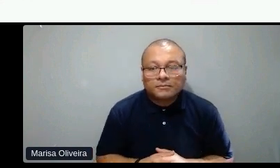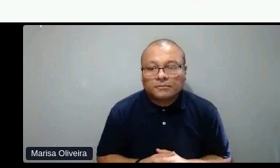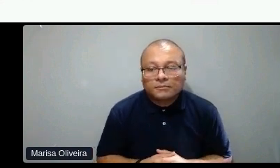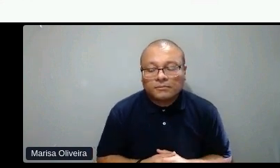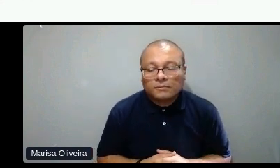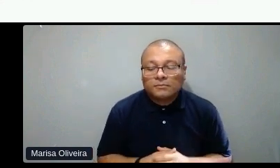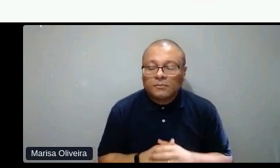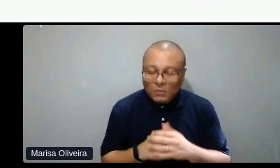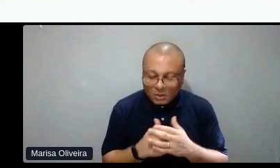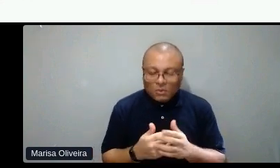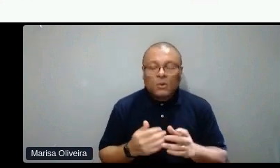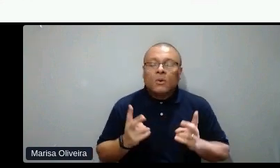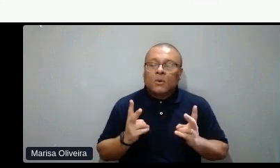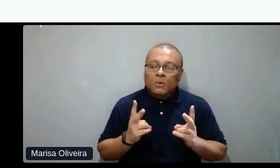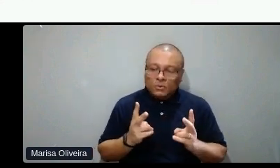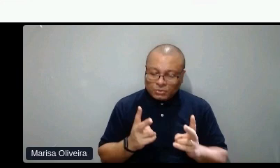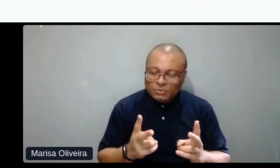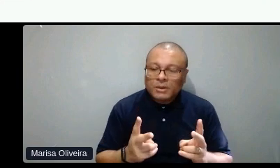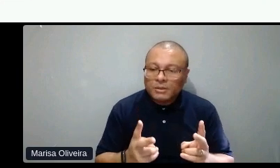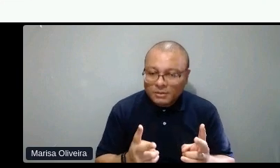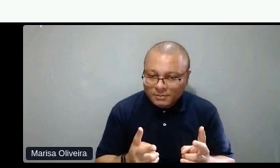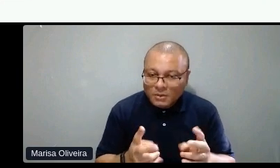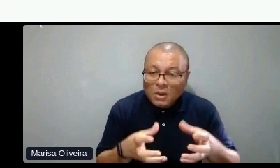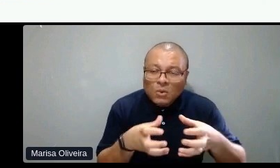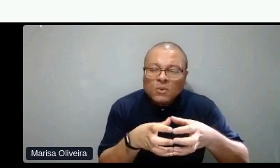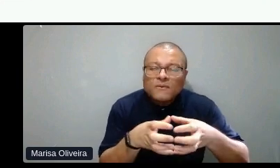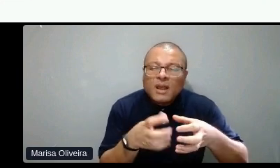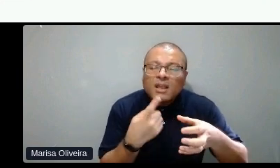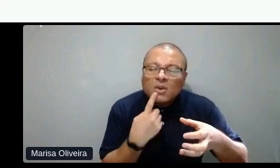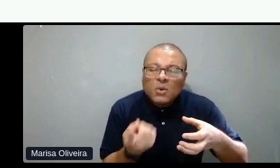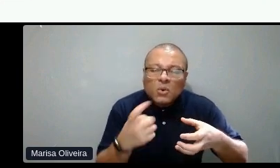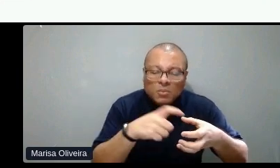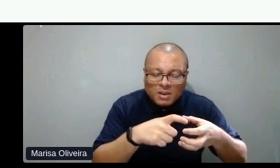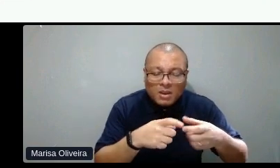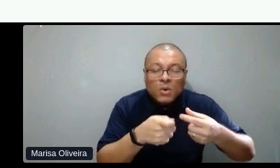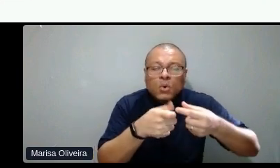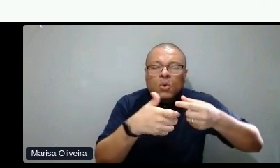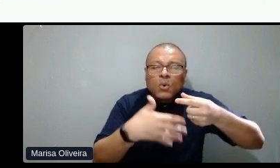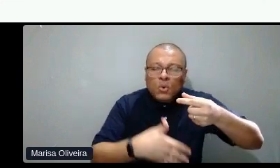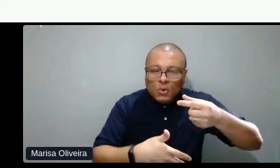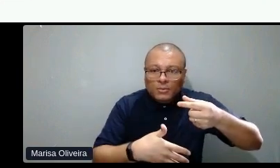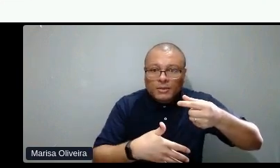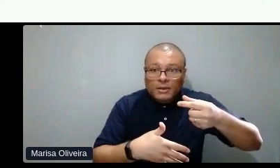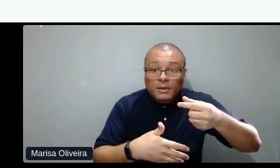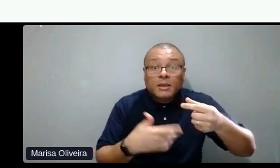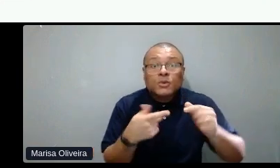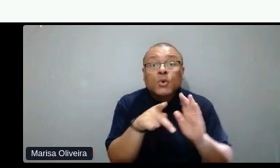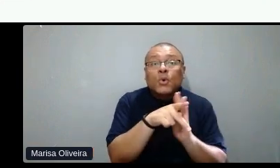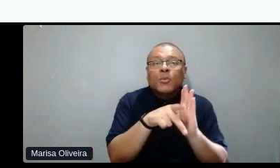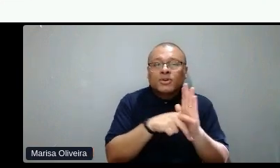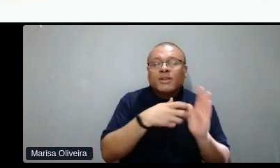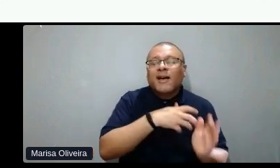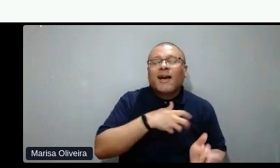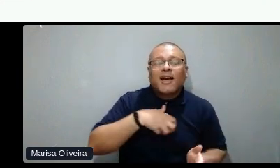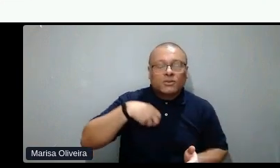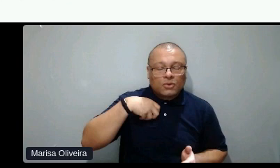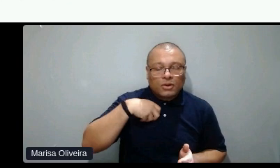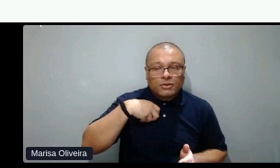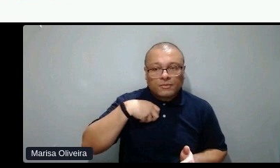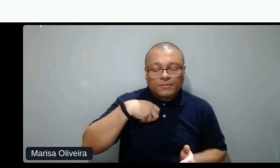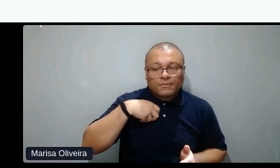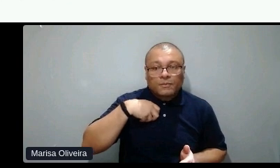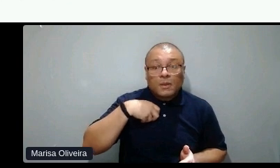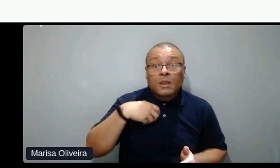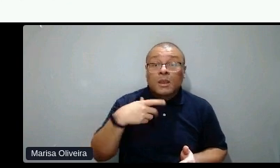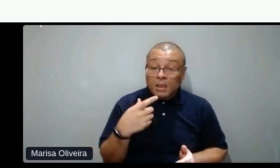So going back to teams, and what Google found out with their Aristotle project was that to be able to